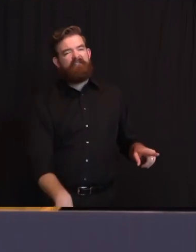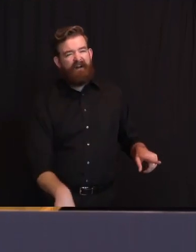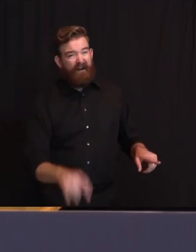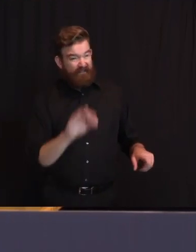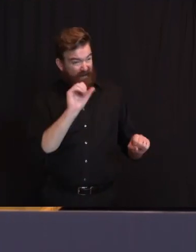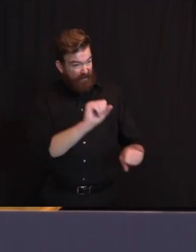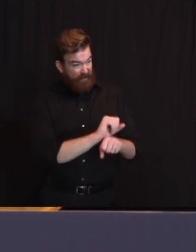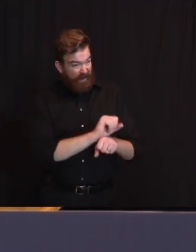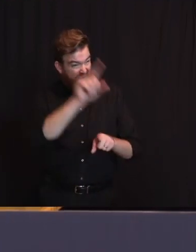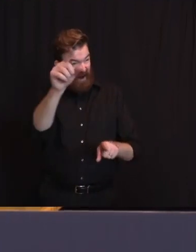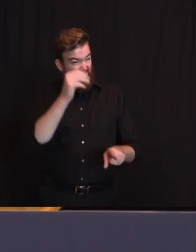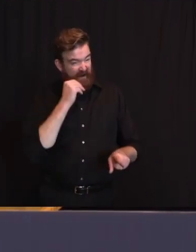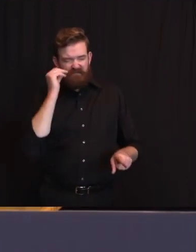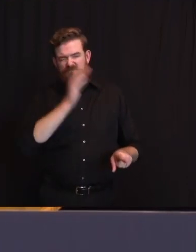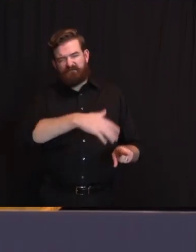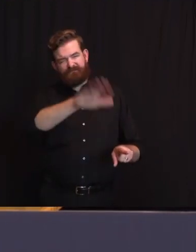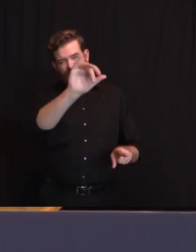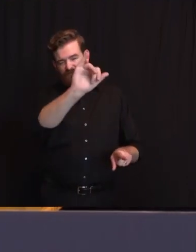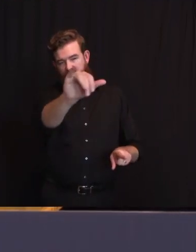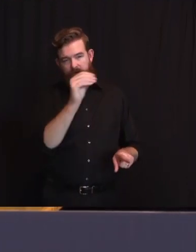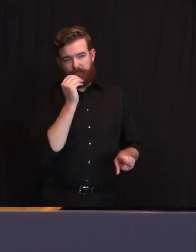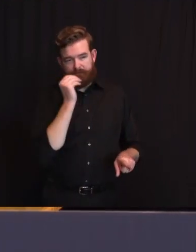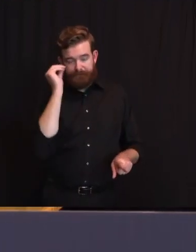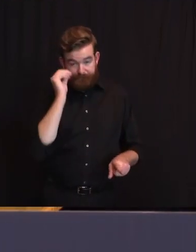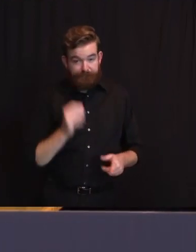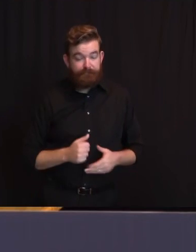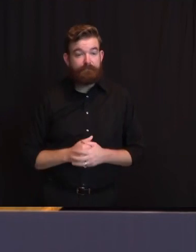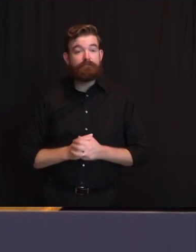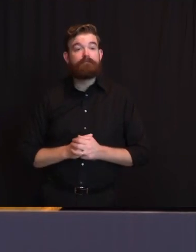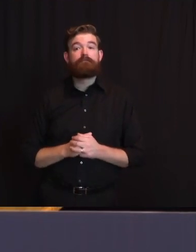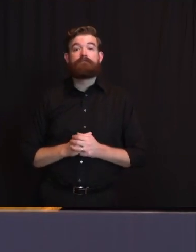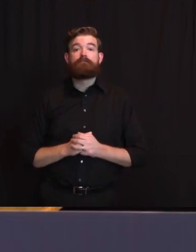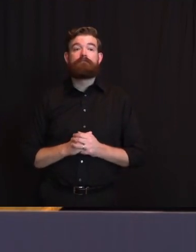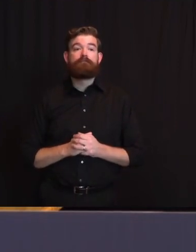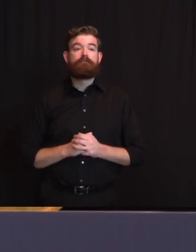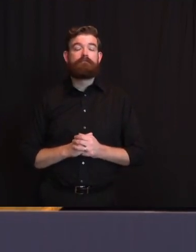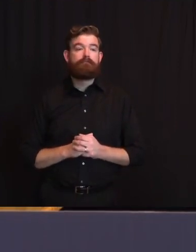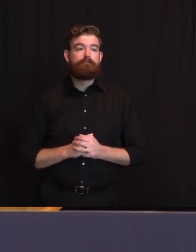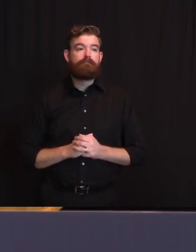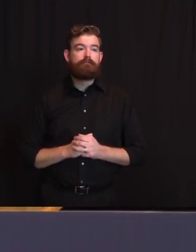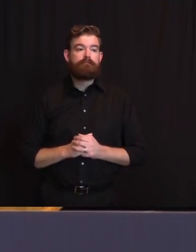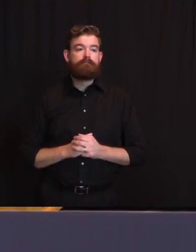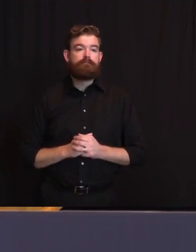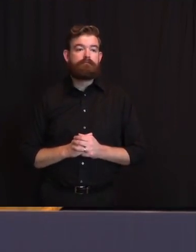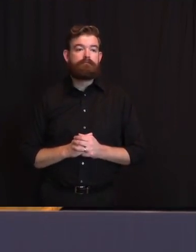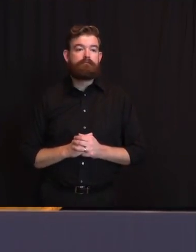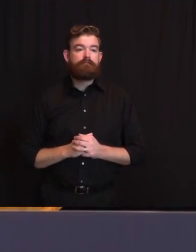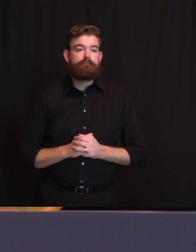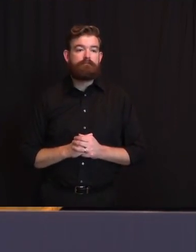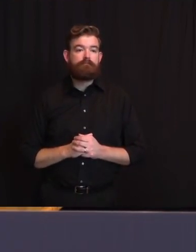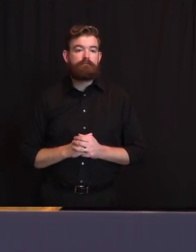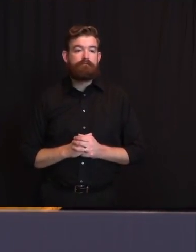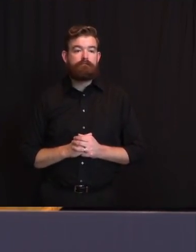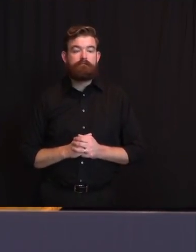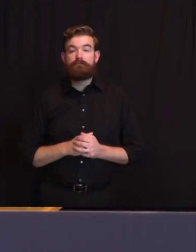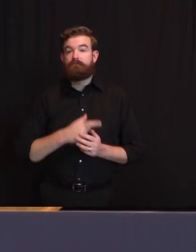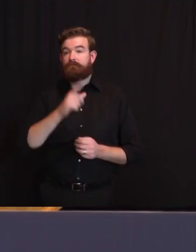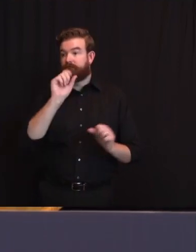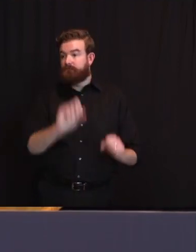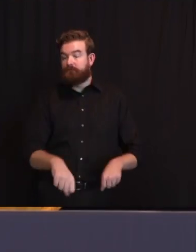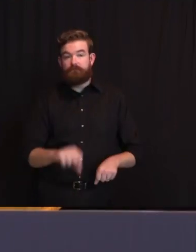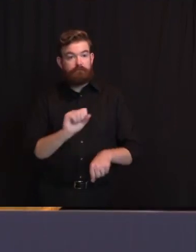want to add to that? So nothing sort of visceral about it other than, again, if you can work from home and you can do that same function from home.